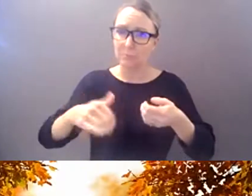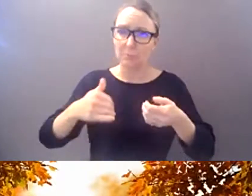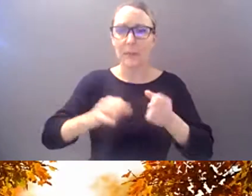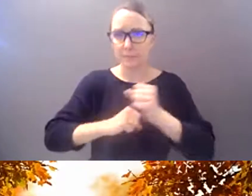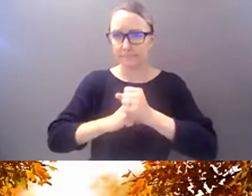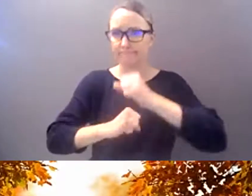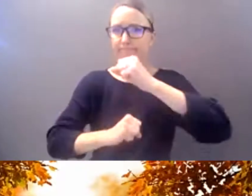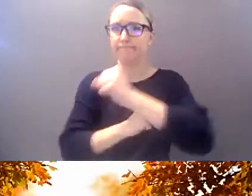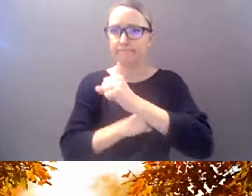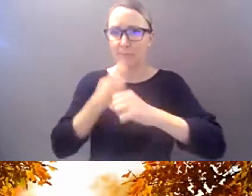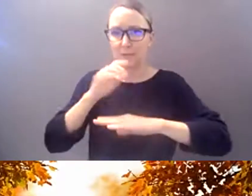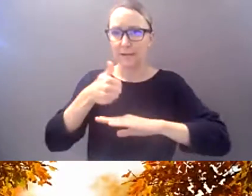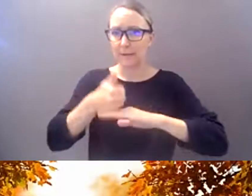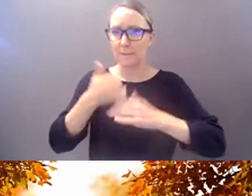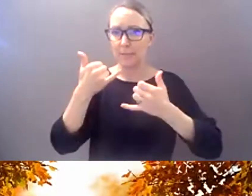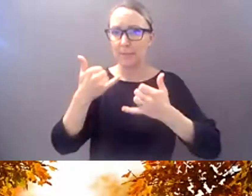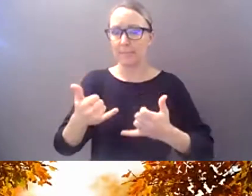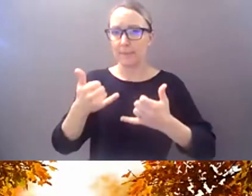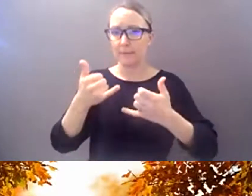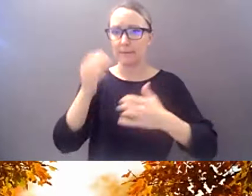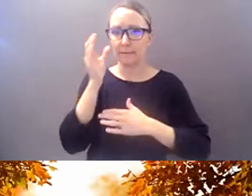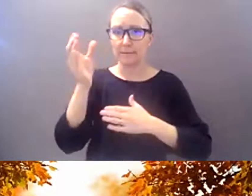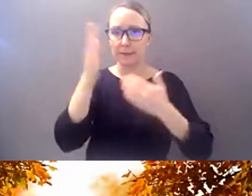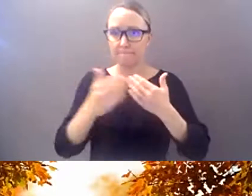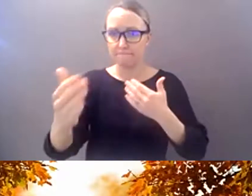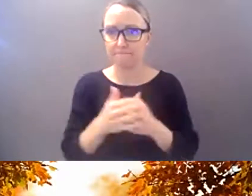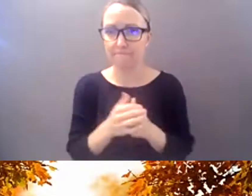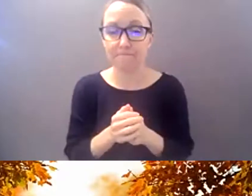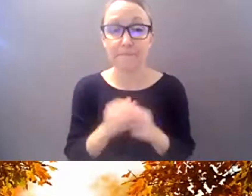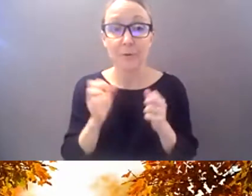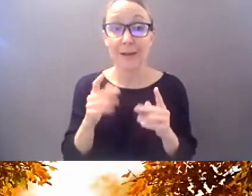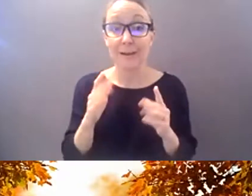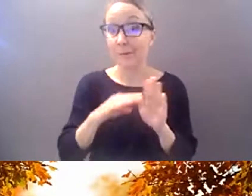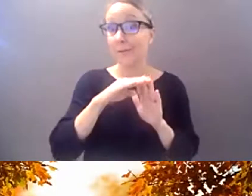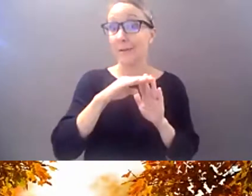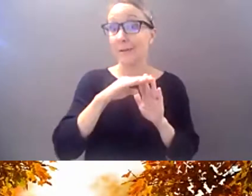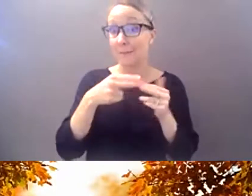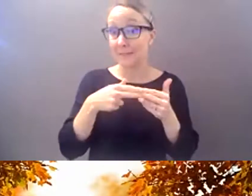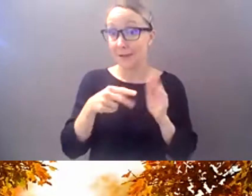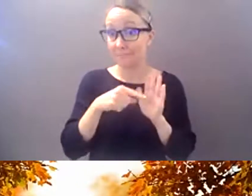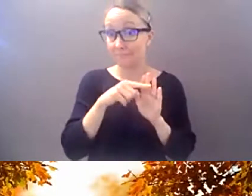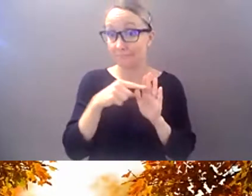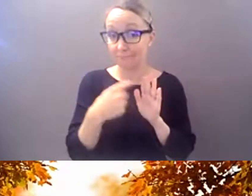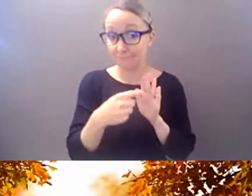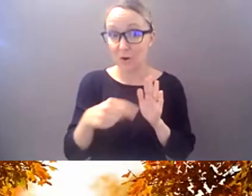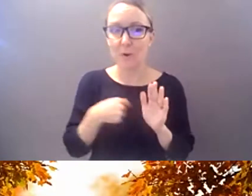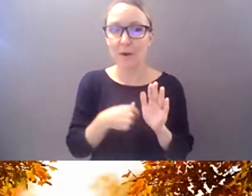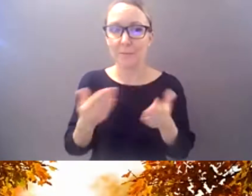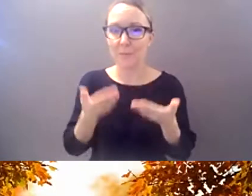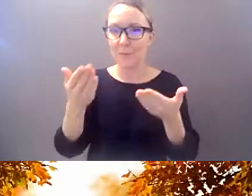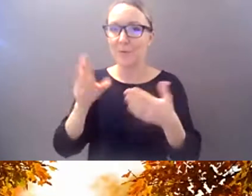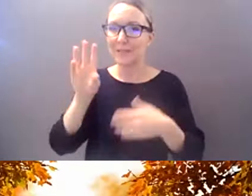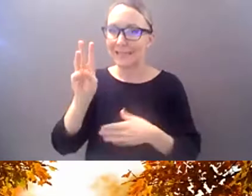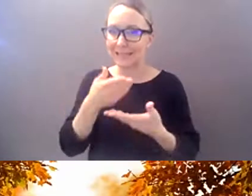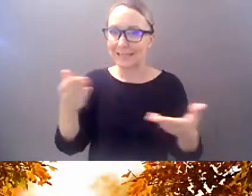building this framework. So let's move now to the top of the slide. We propose 6 common features that could be shared